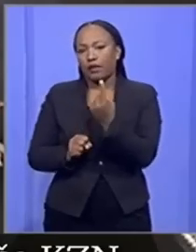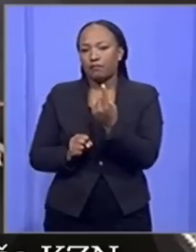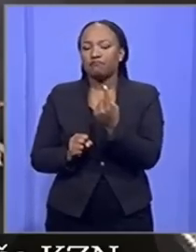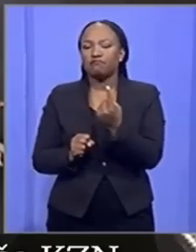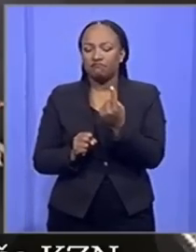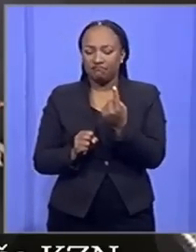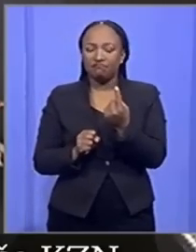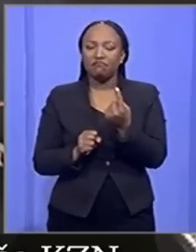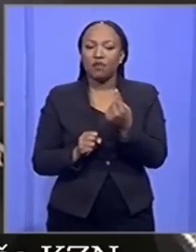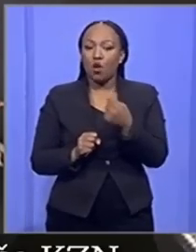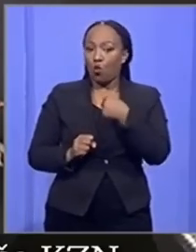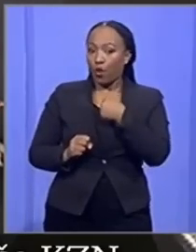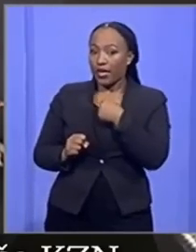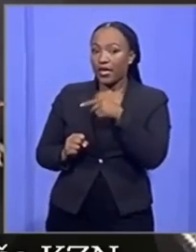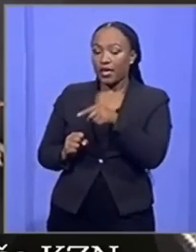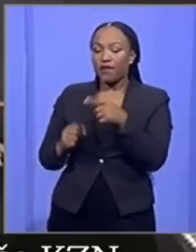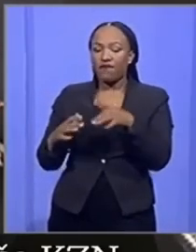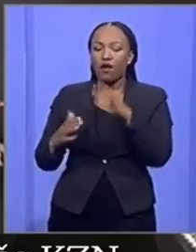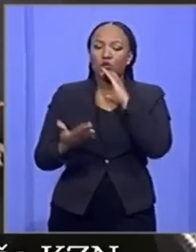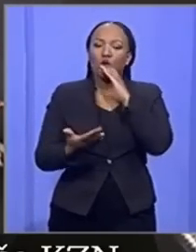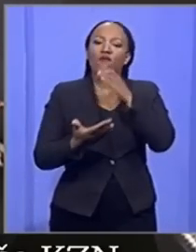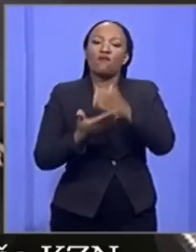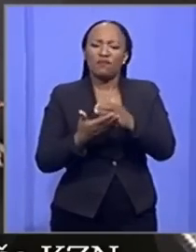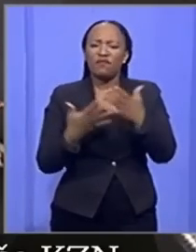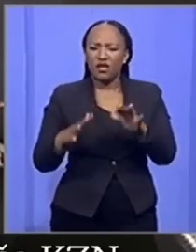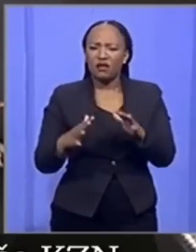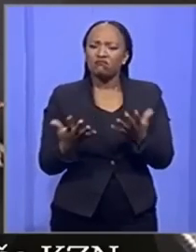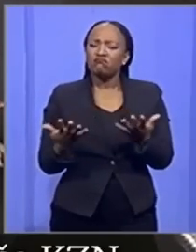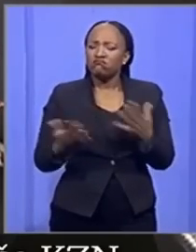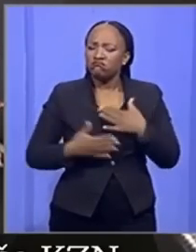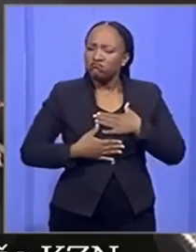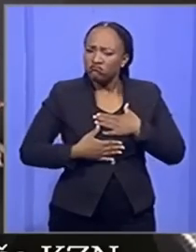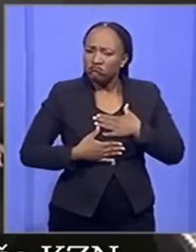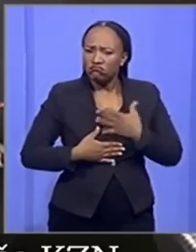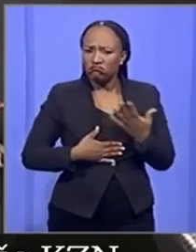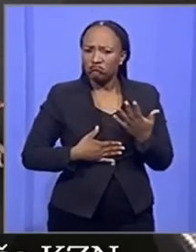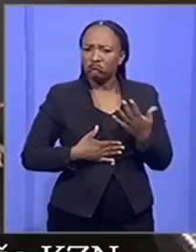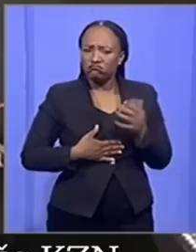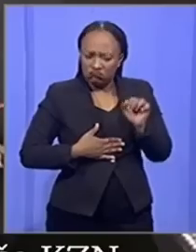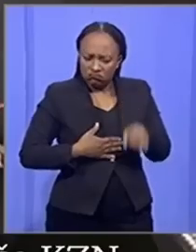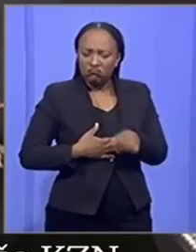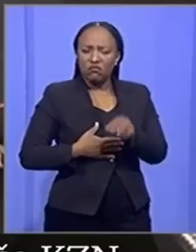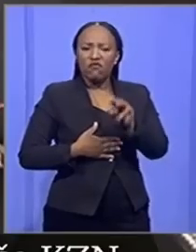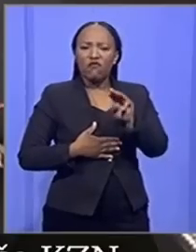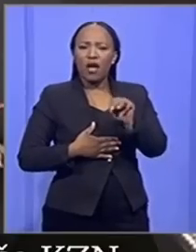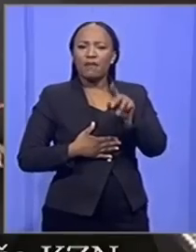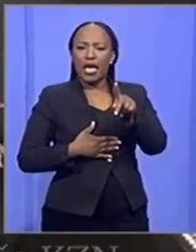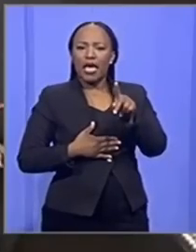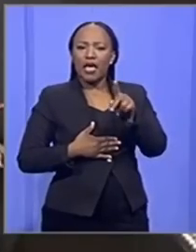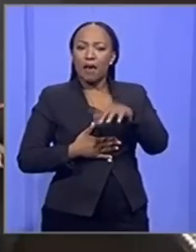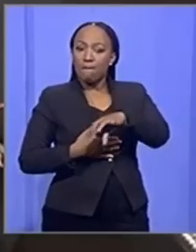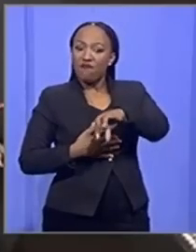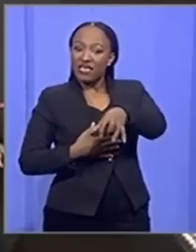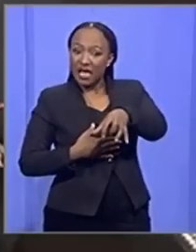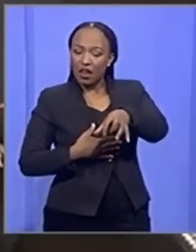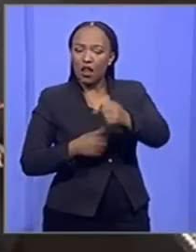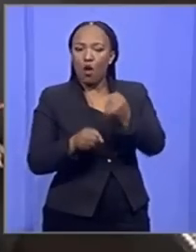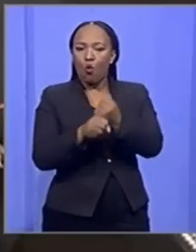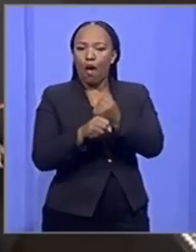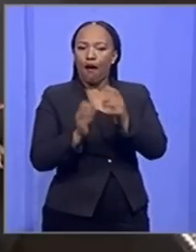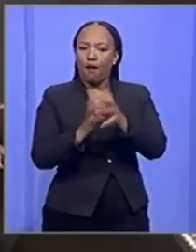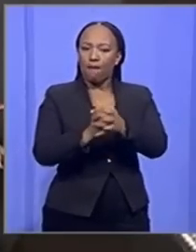The IFP has confirmed its willingness to join that government of provincial unity